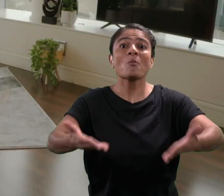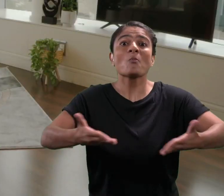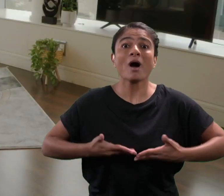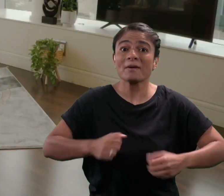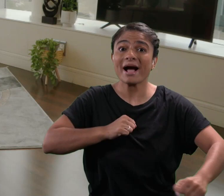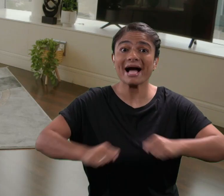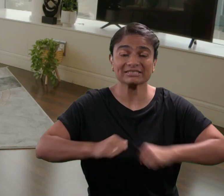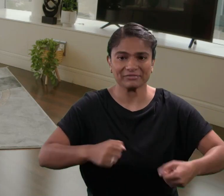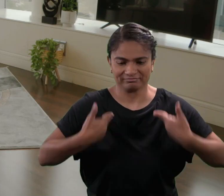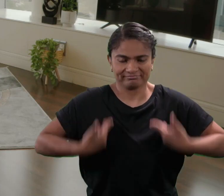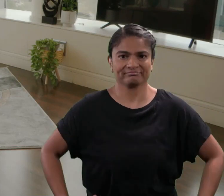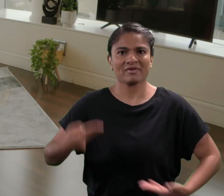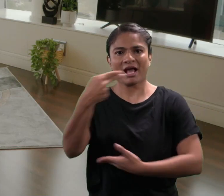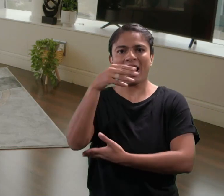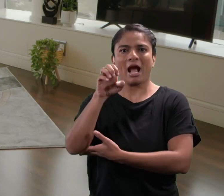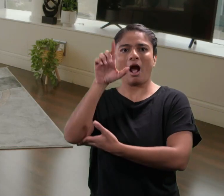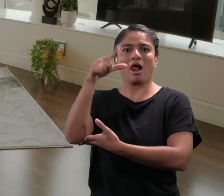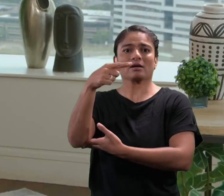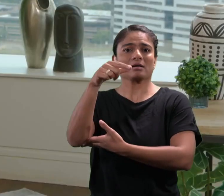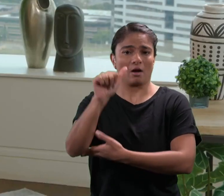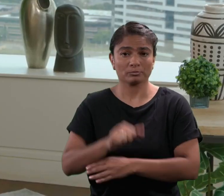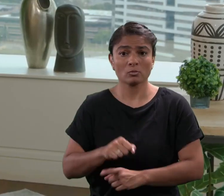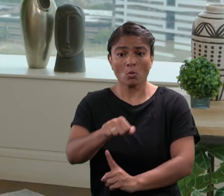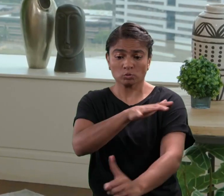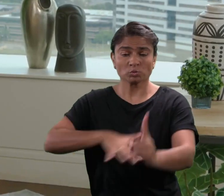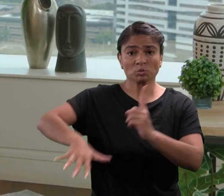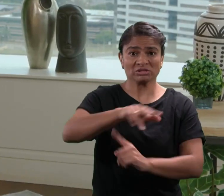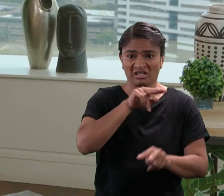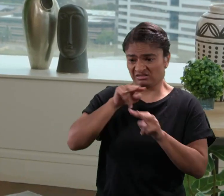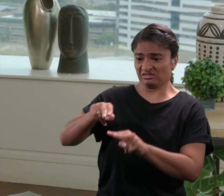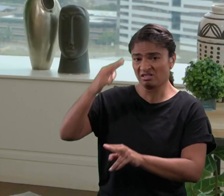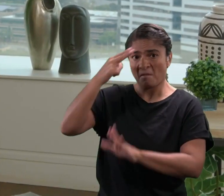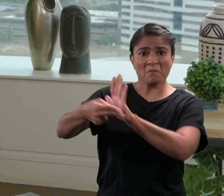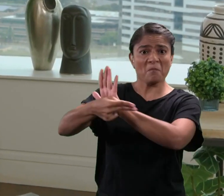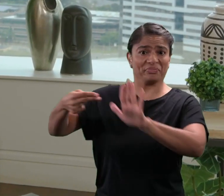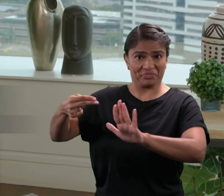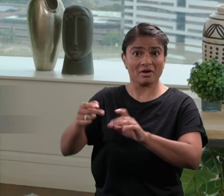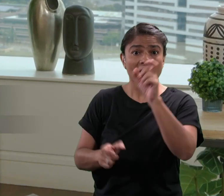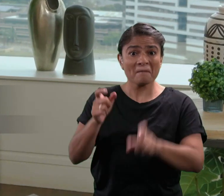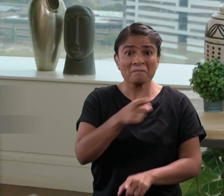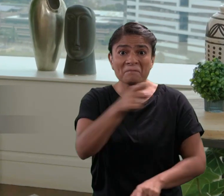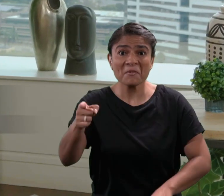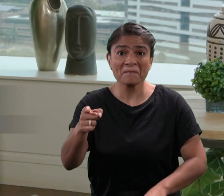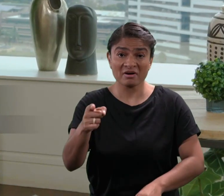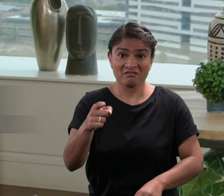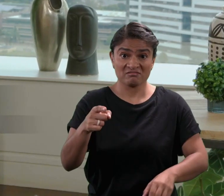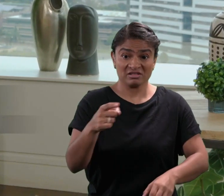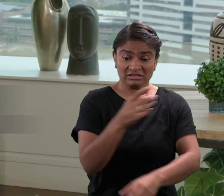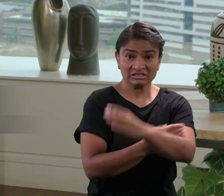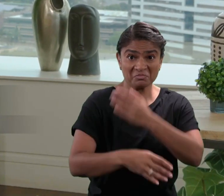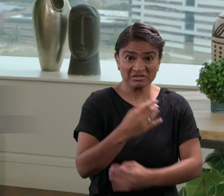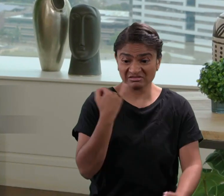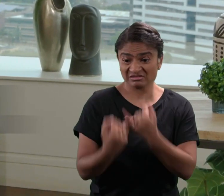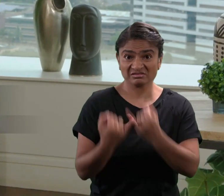Hello, and welcome to Activated with me, Helga Barkhuizen. Die samelewing glo grootliks die mite dat persone met gestremdhede